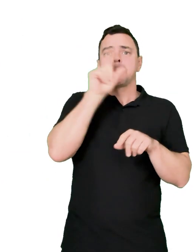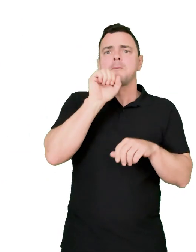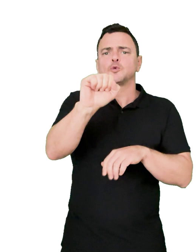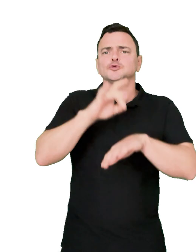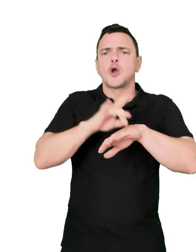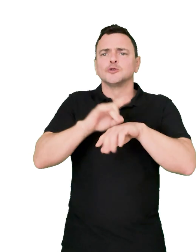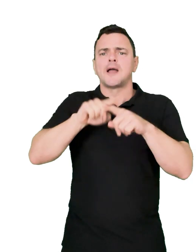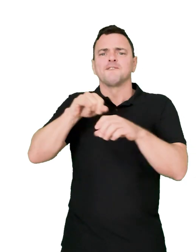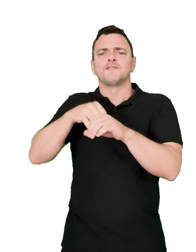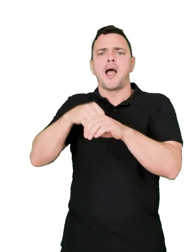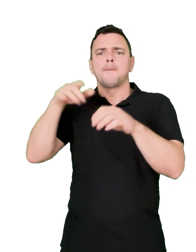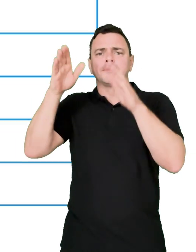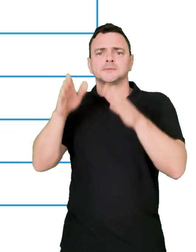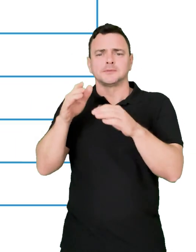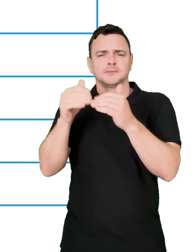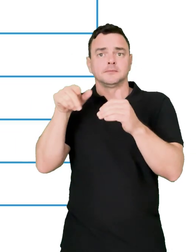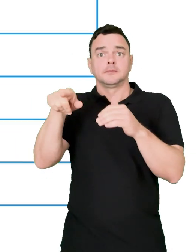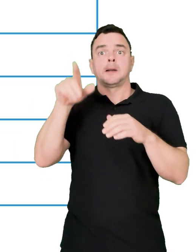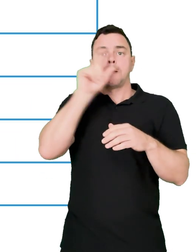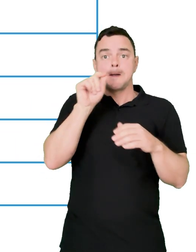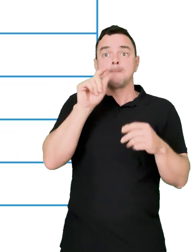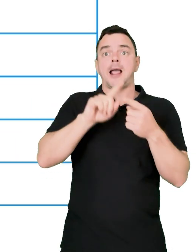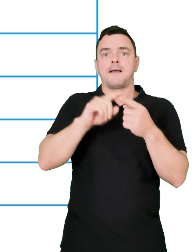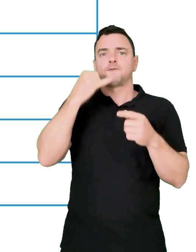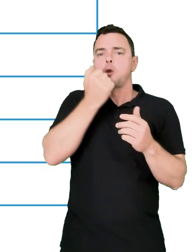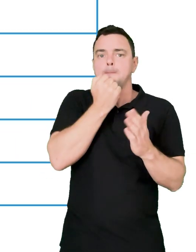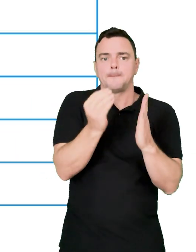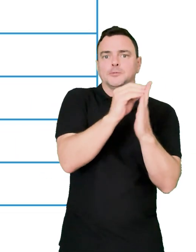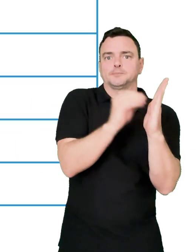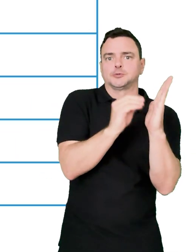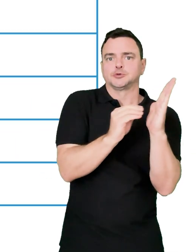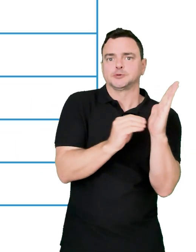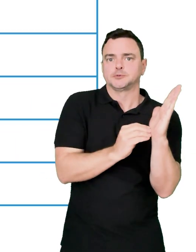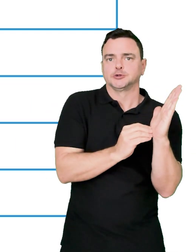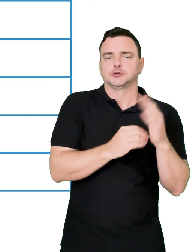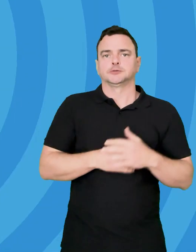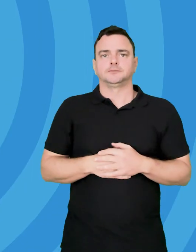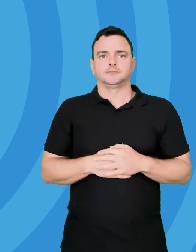Include the contact name and telephone numbers of your doctor and pharmacist.